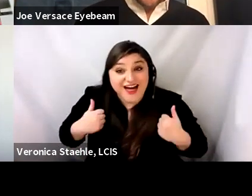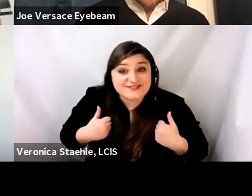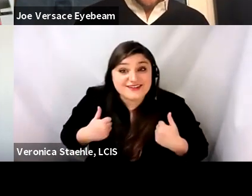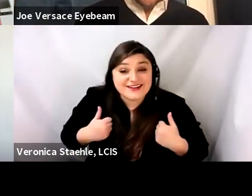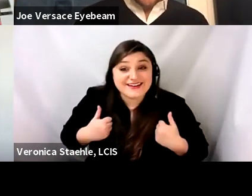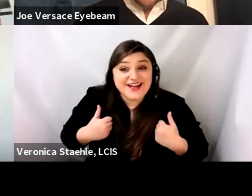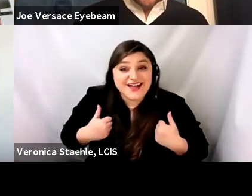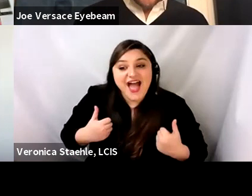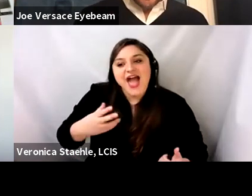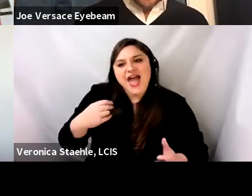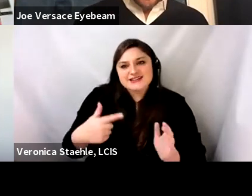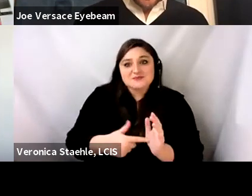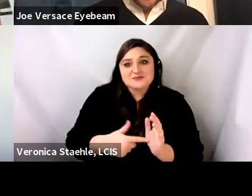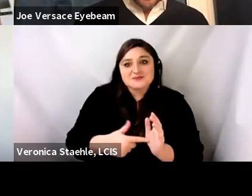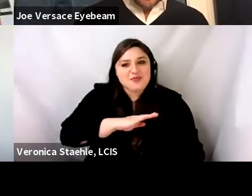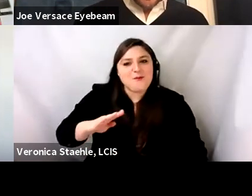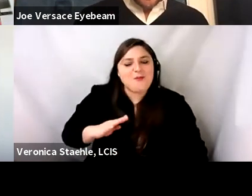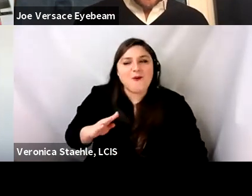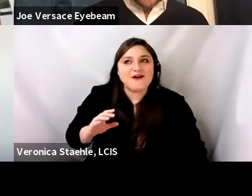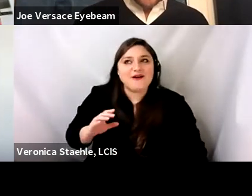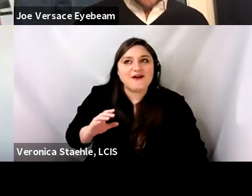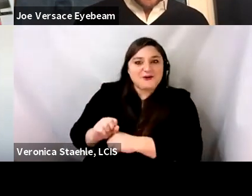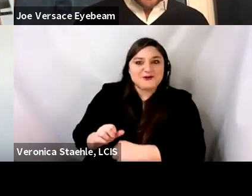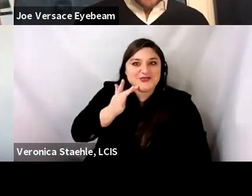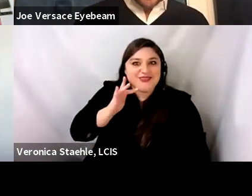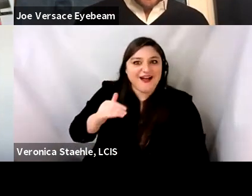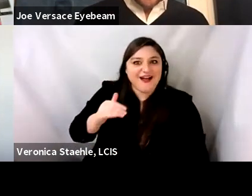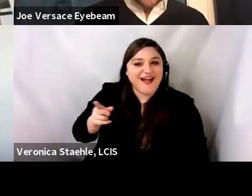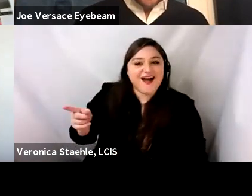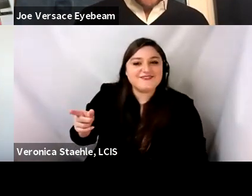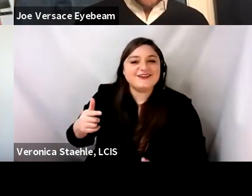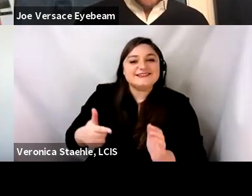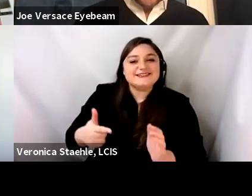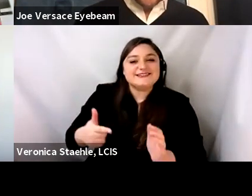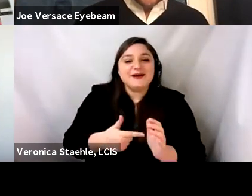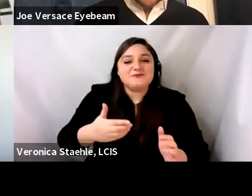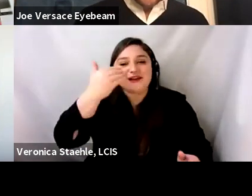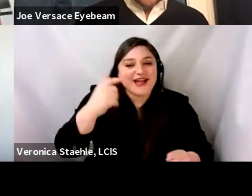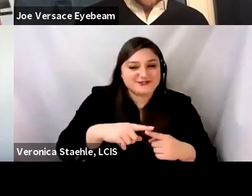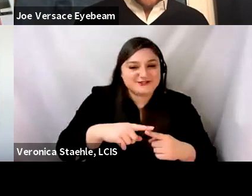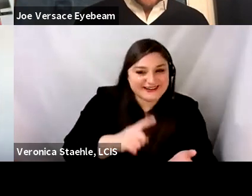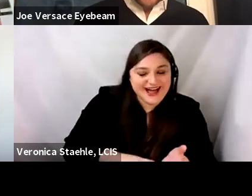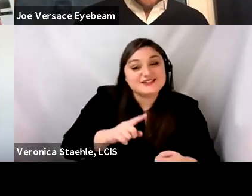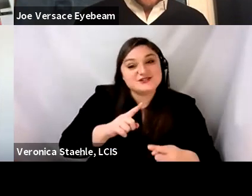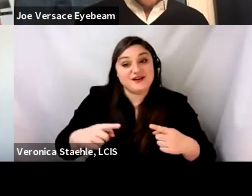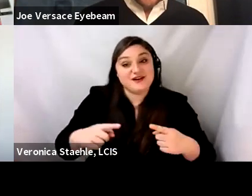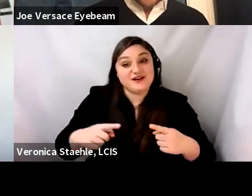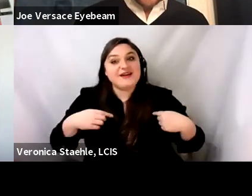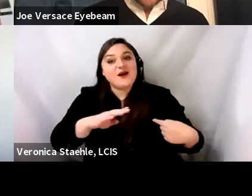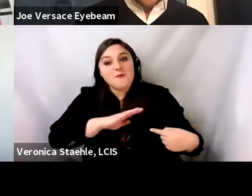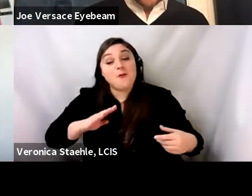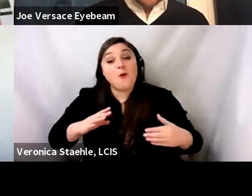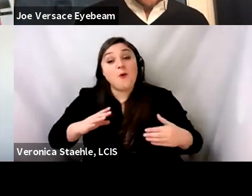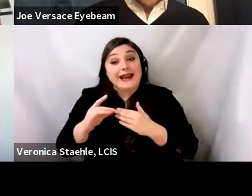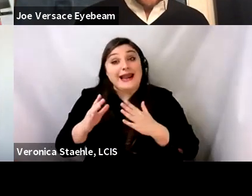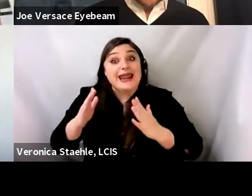you know, their constant effort and sort of, but from a board leader's perspective, I